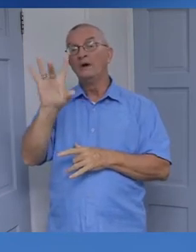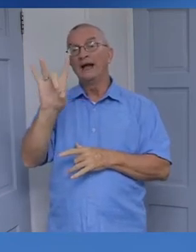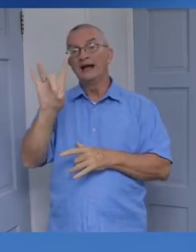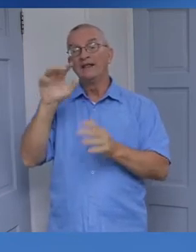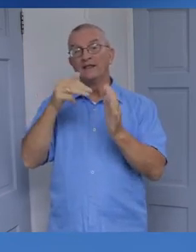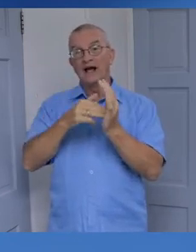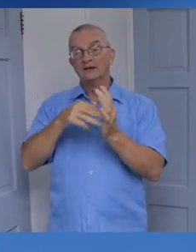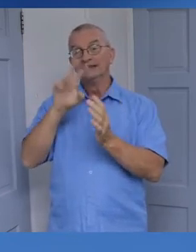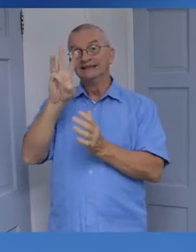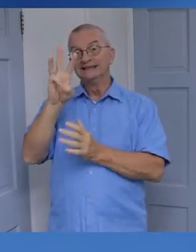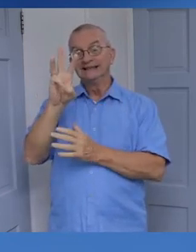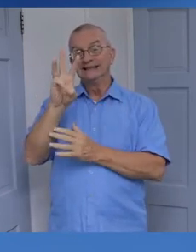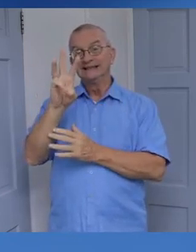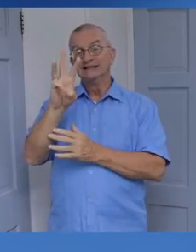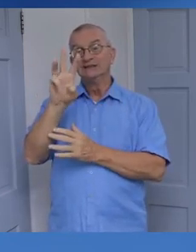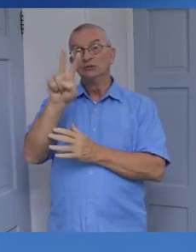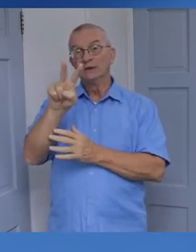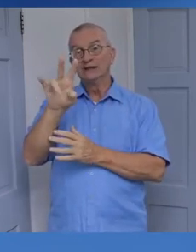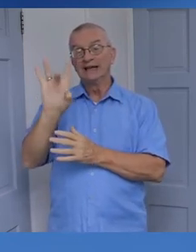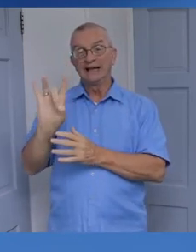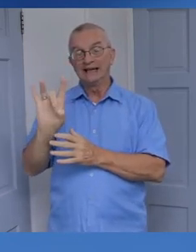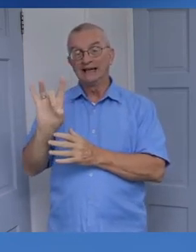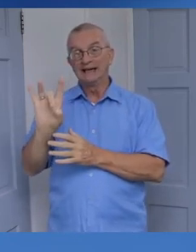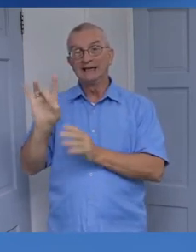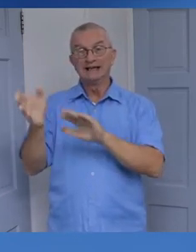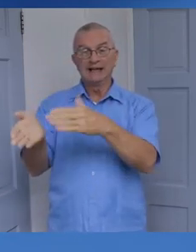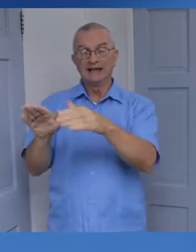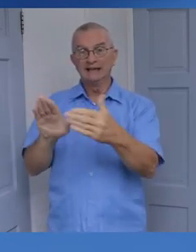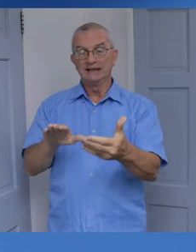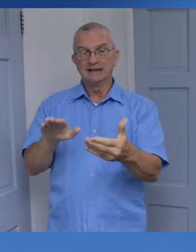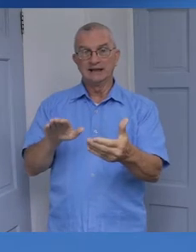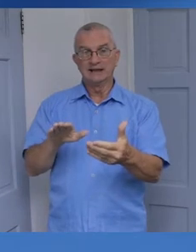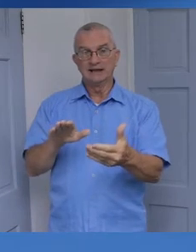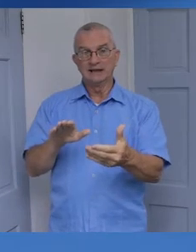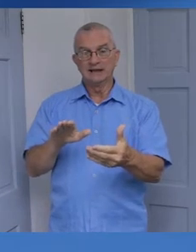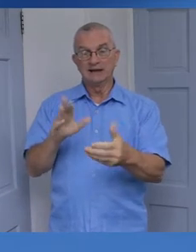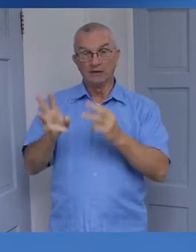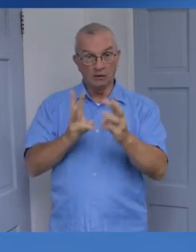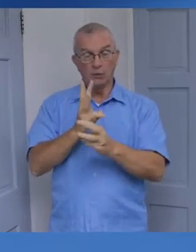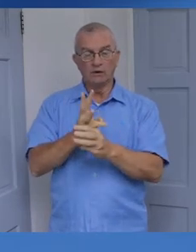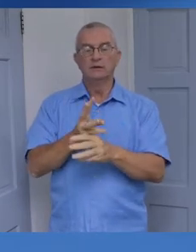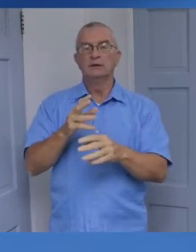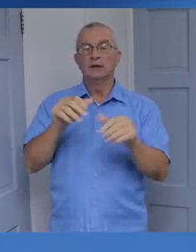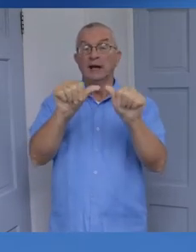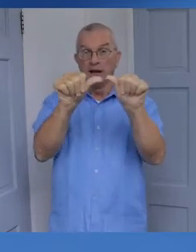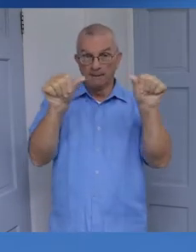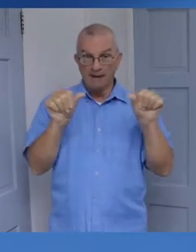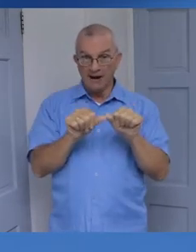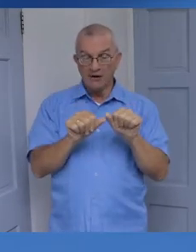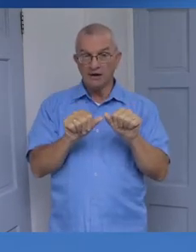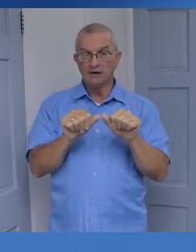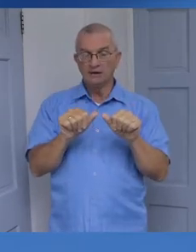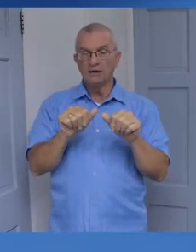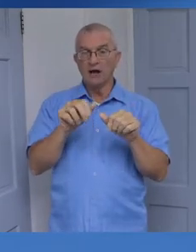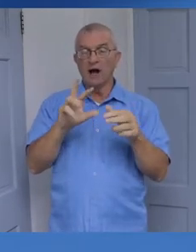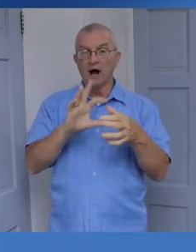238,628 deaths. In the region of the Americas, the number of confirmed cases